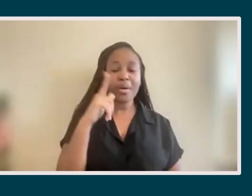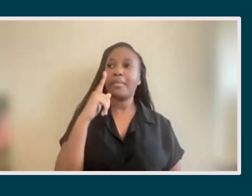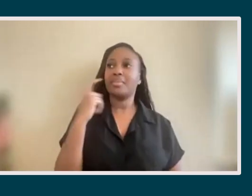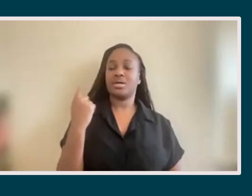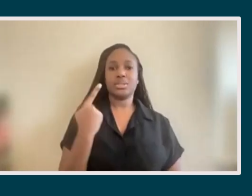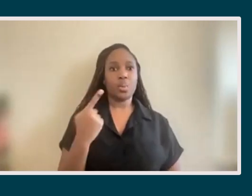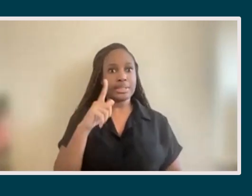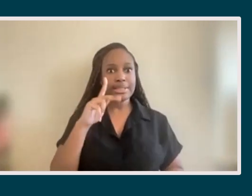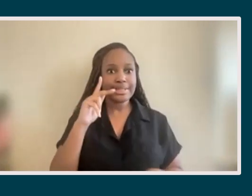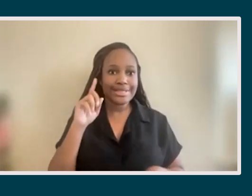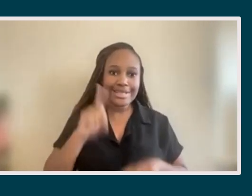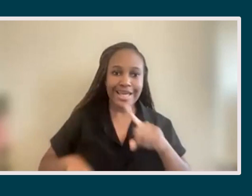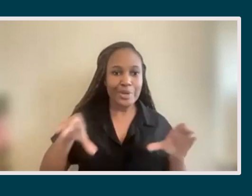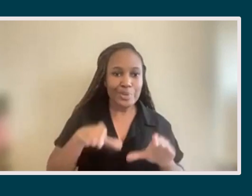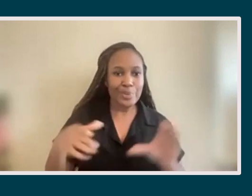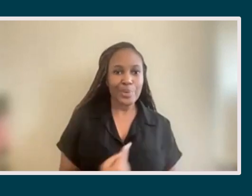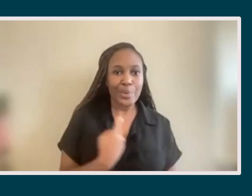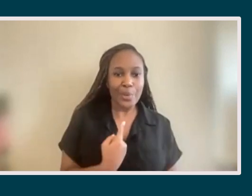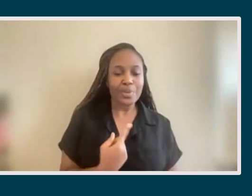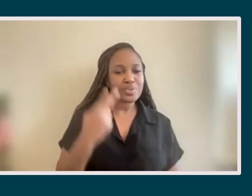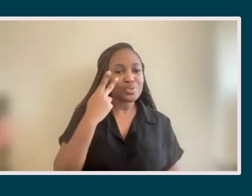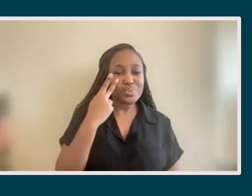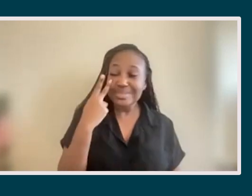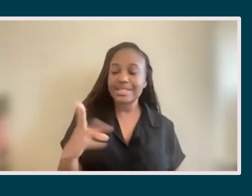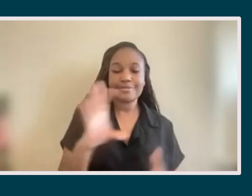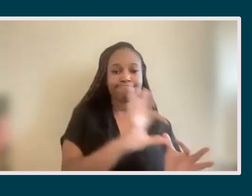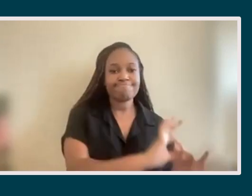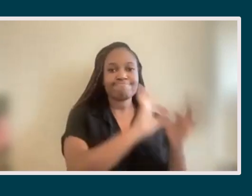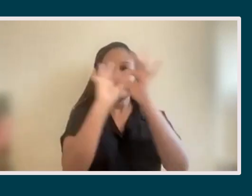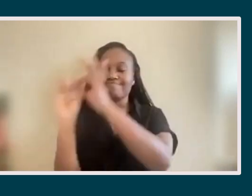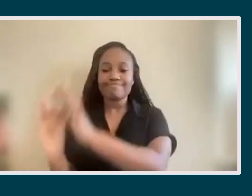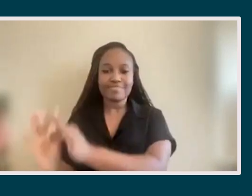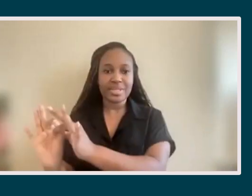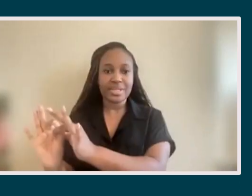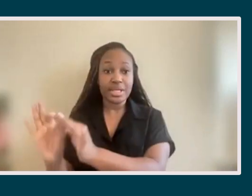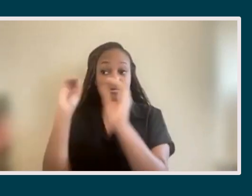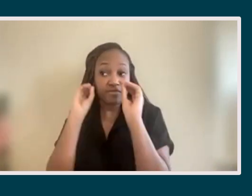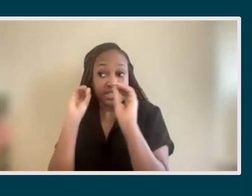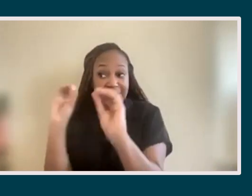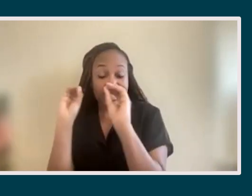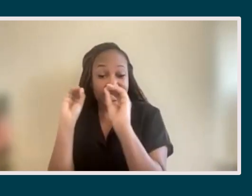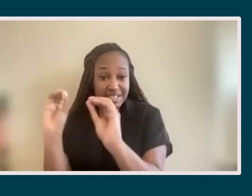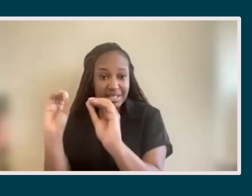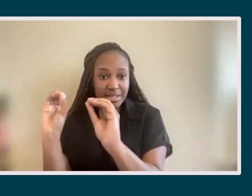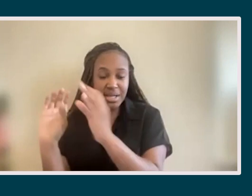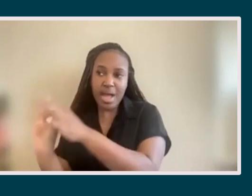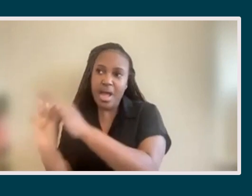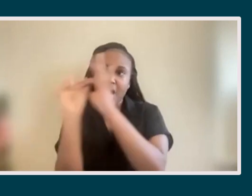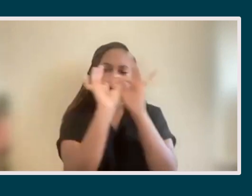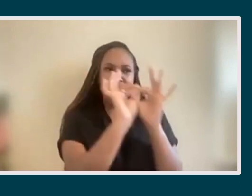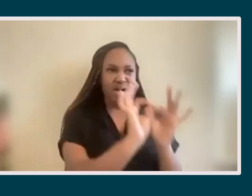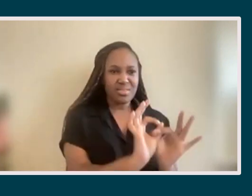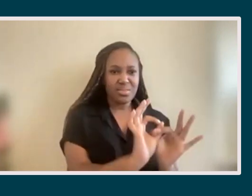I see so many connections between Buddhist teachings and unlearning the attributes of white